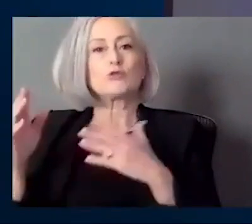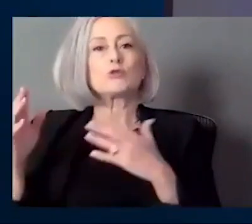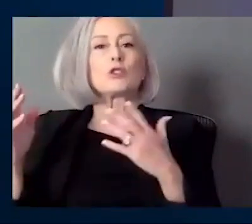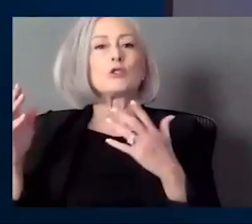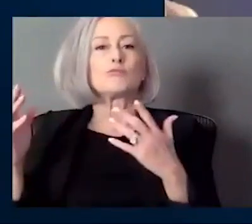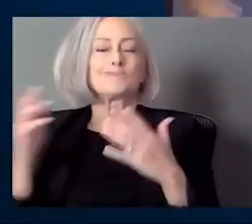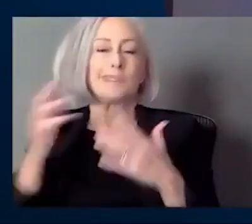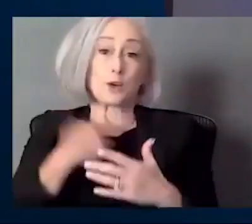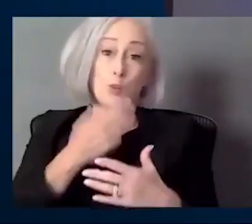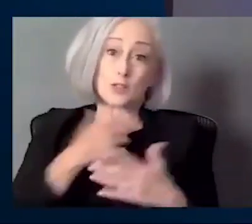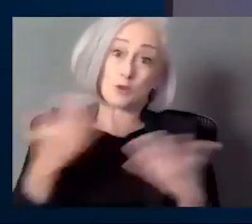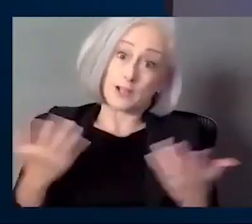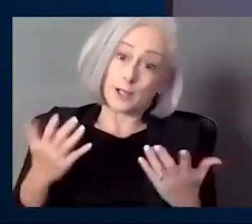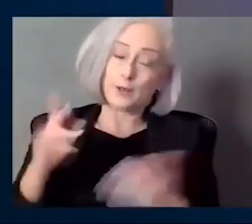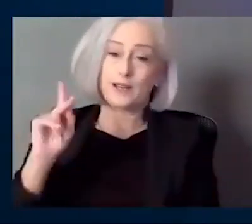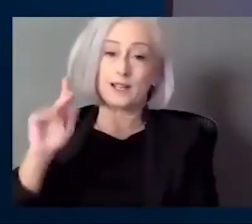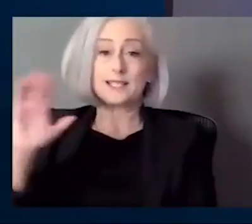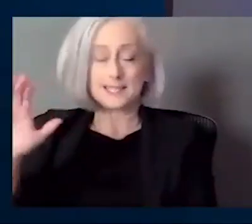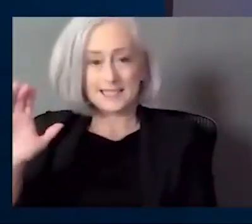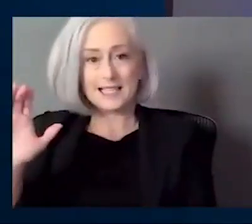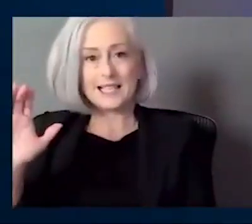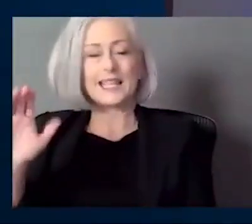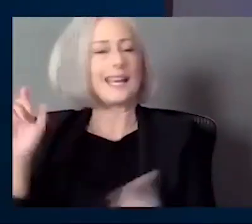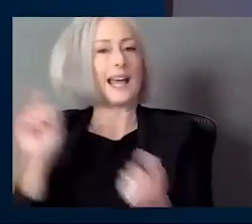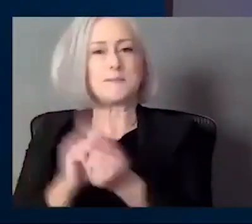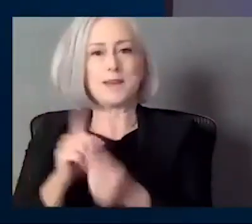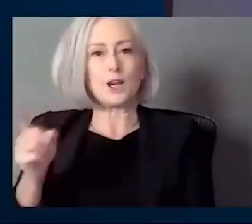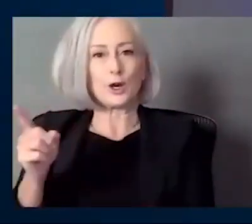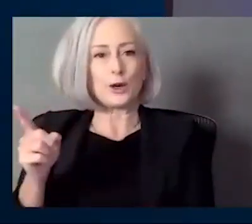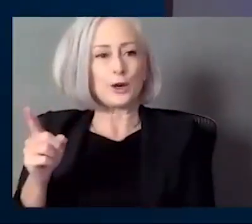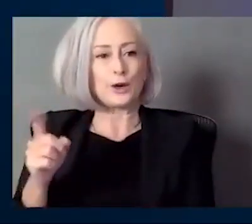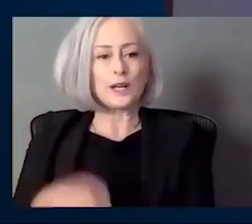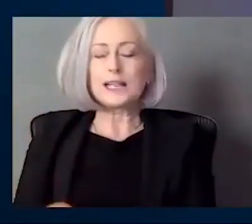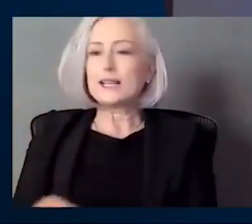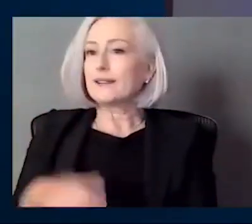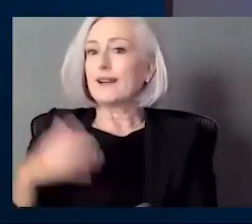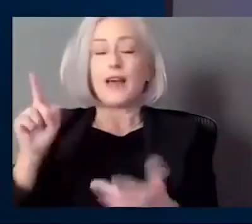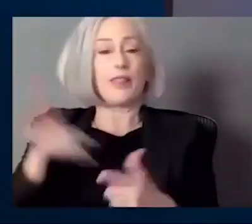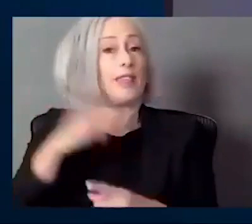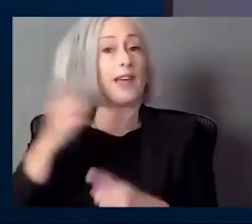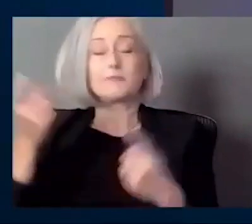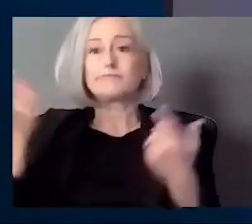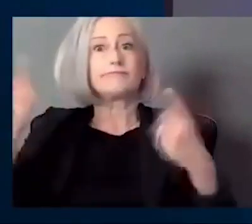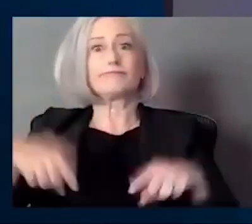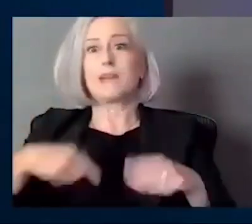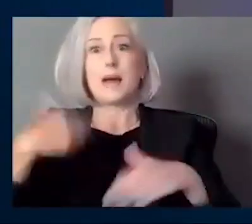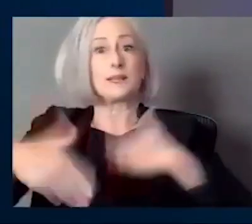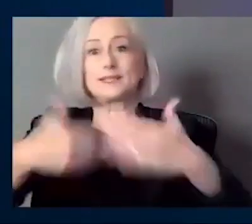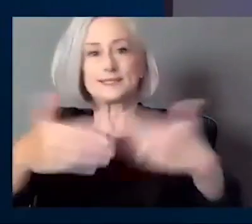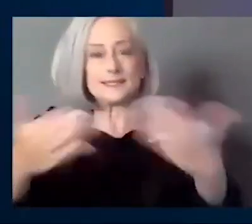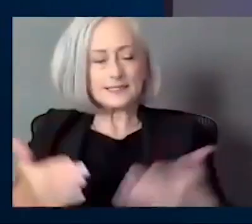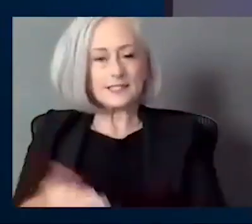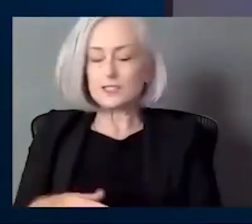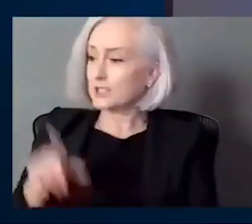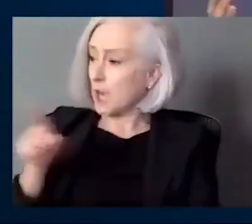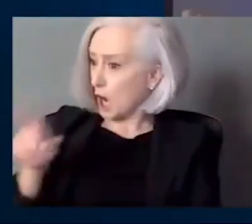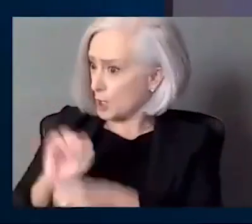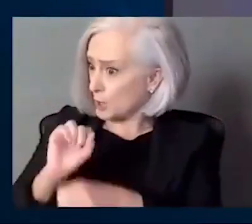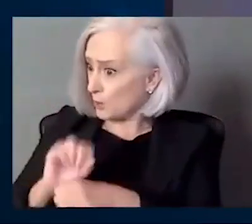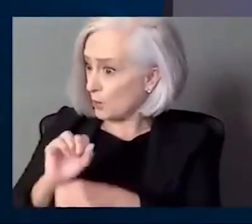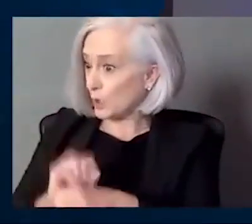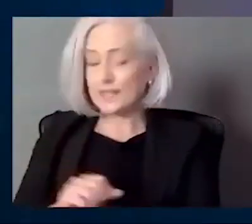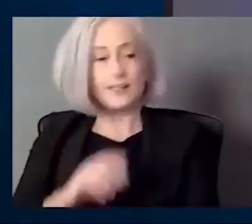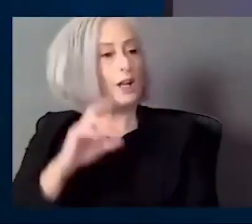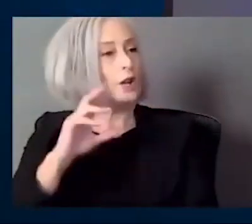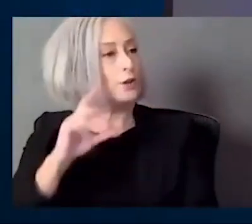she just kind of the rest is history. She said, "Are you working?" I said, "I'm not." She said, "Well, let me tell you what we've got going on at the hospital. We've got this great